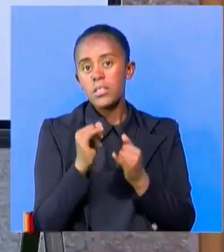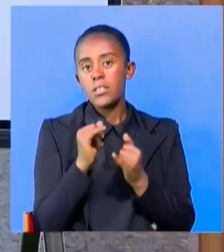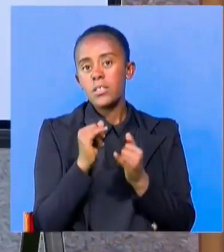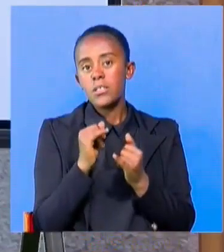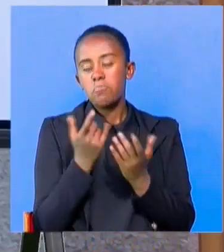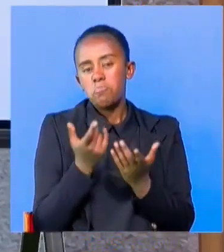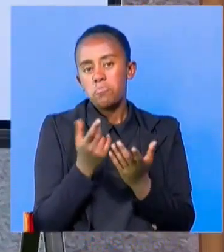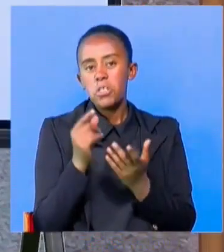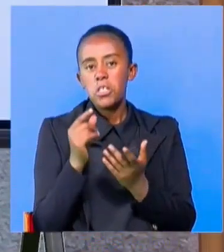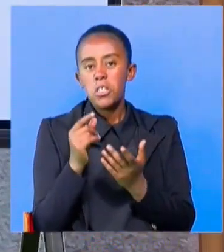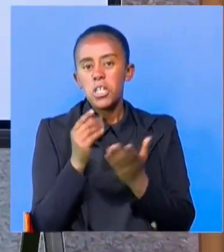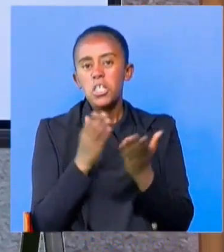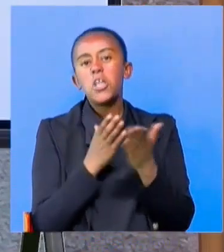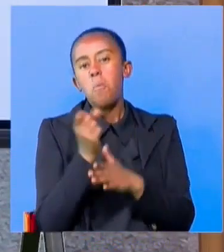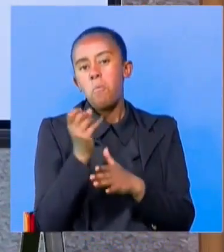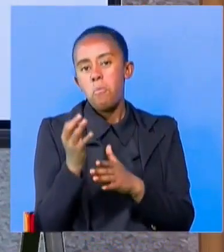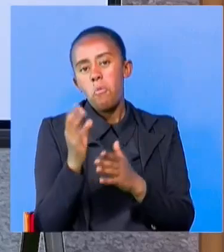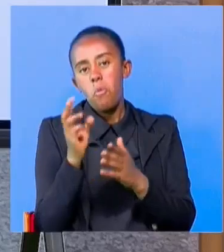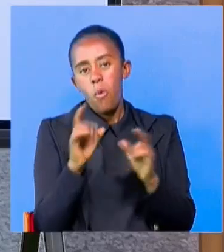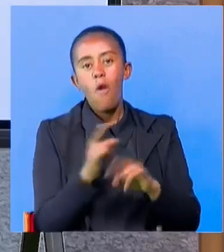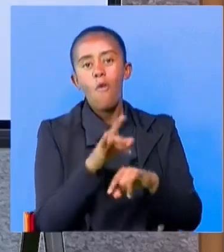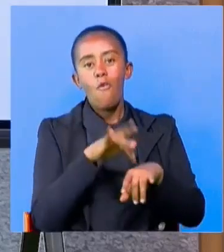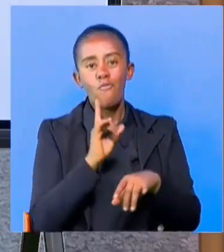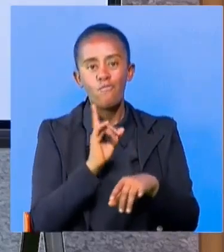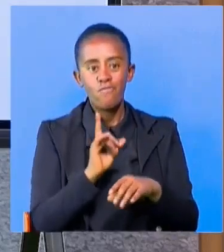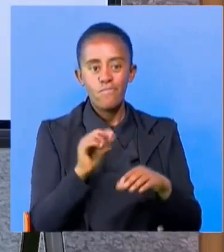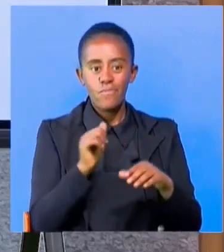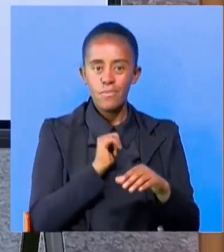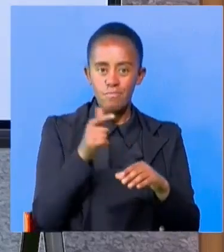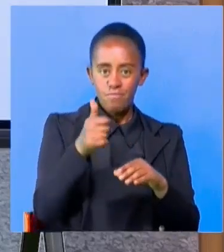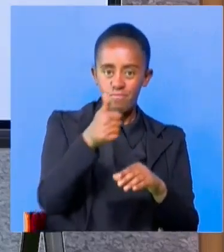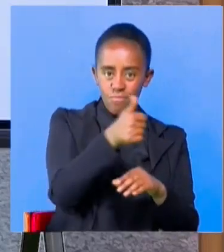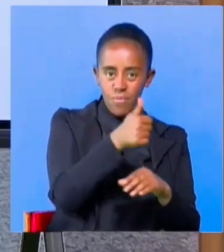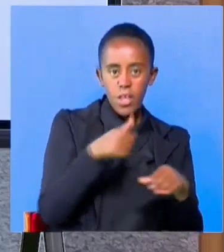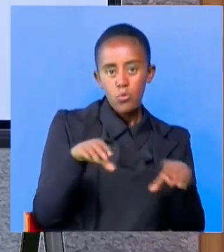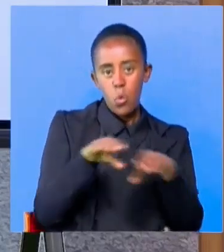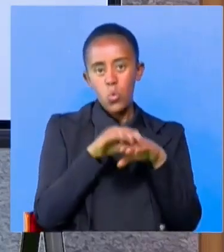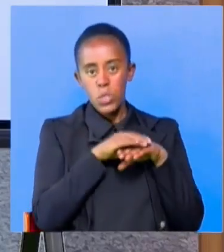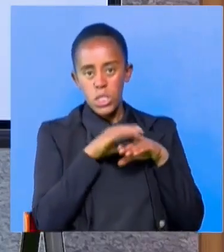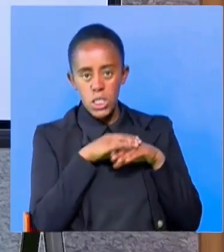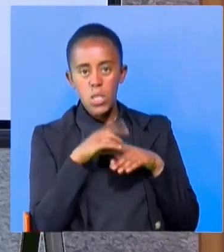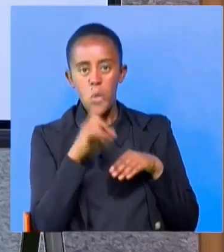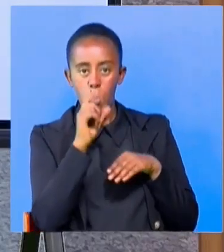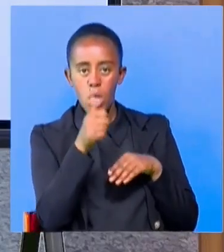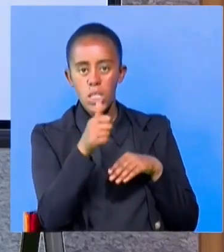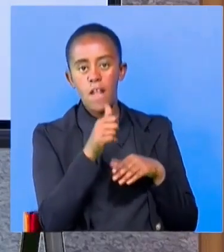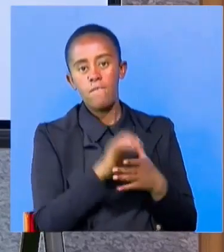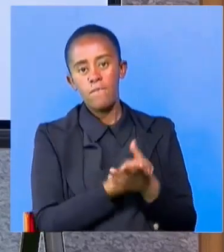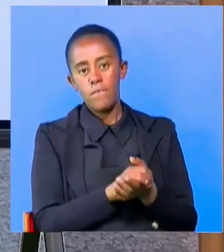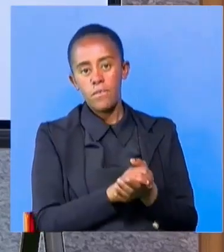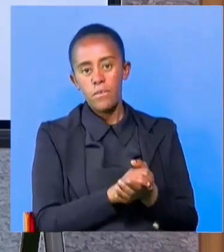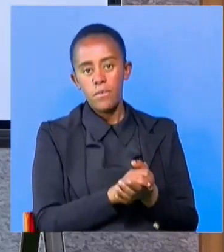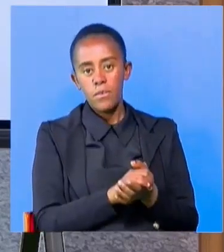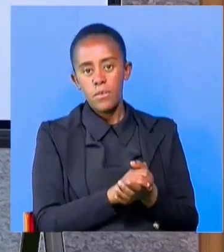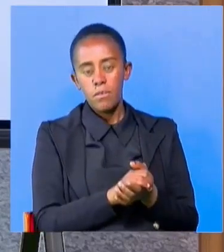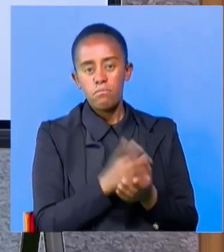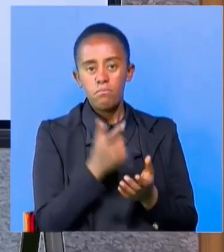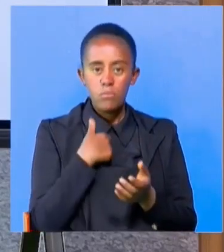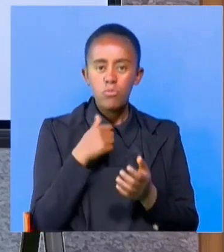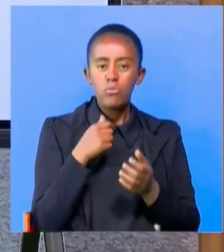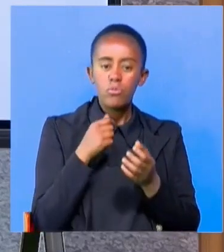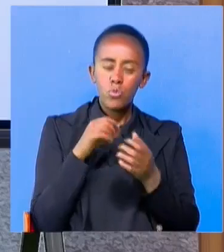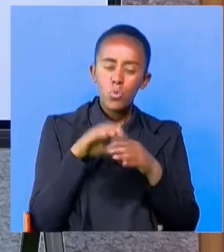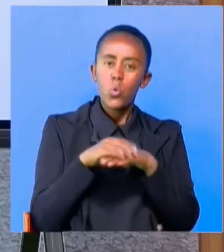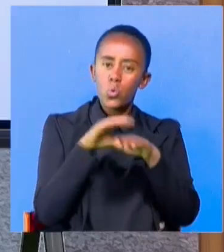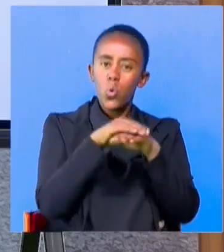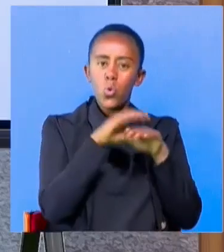way of introducing oneself. Some ways of introducing oneself. As I told you, when you introduce